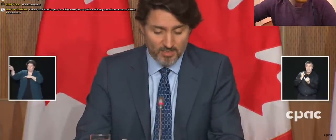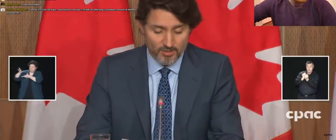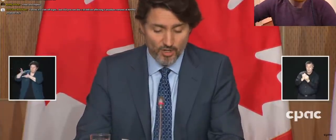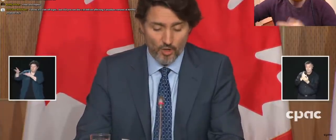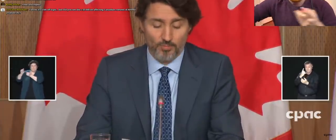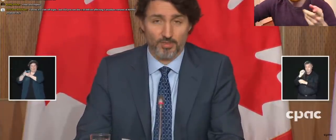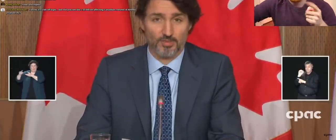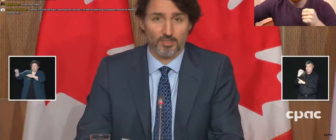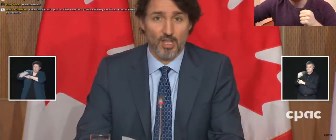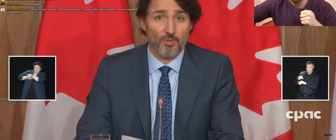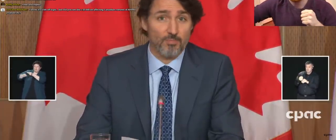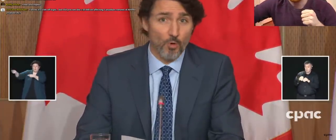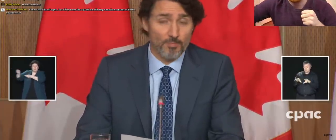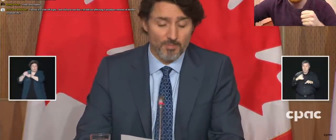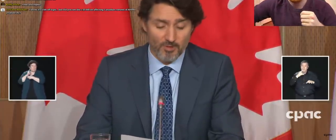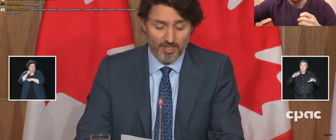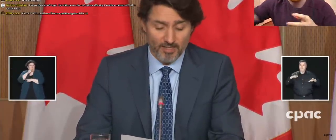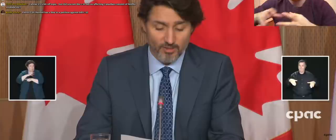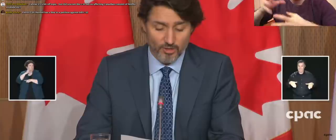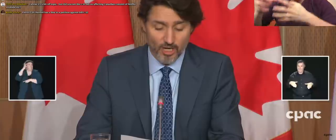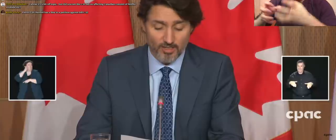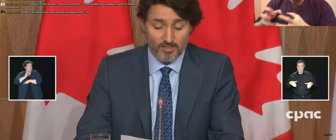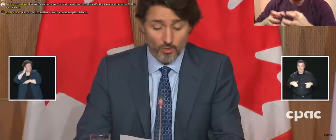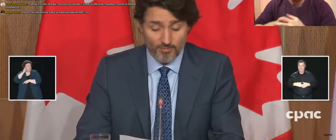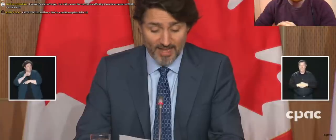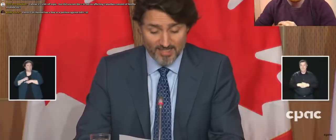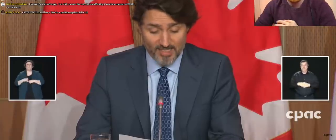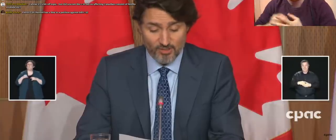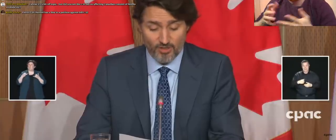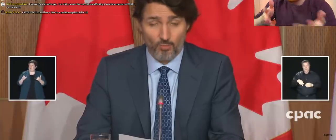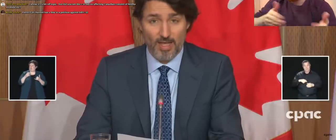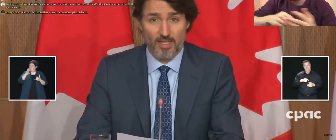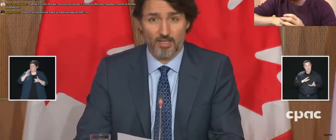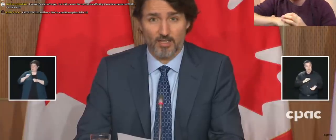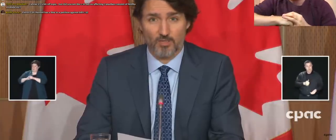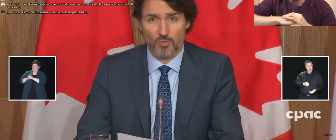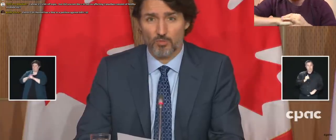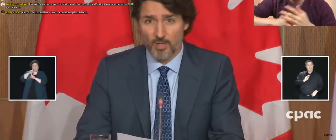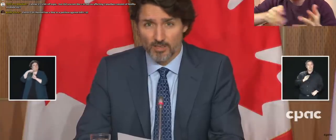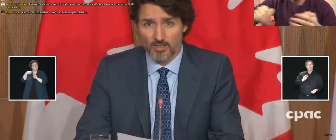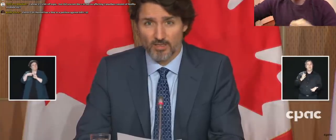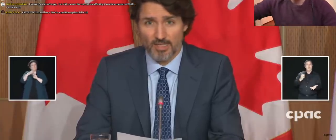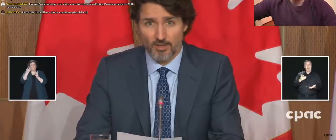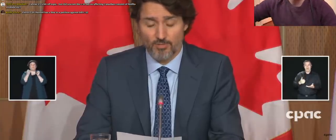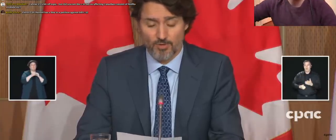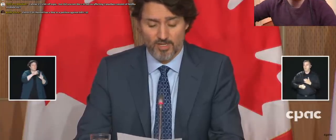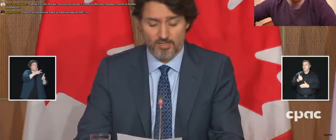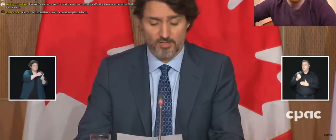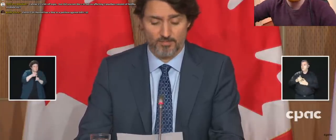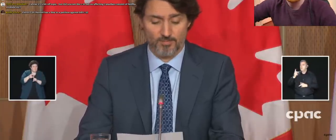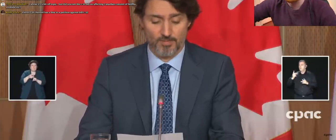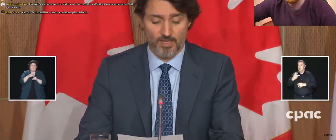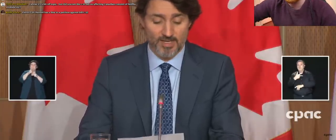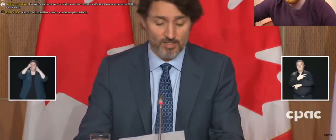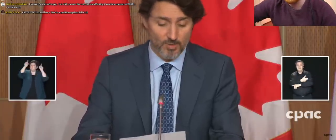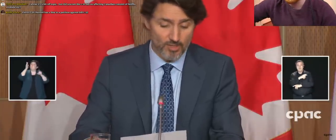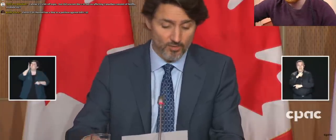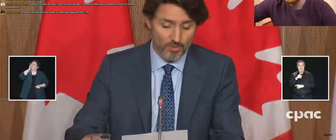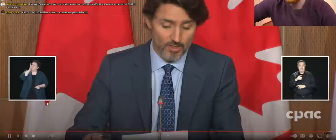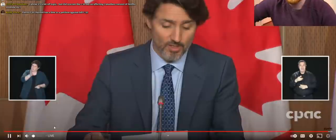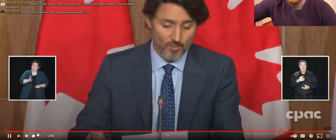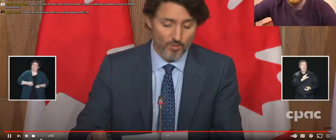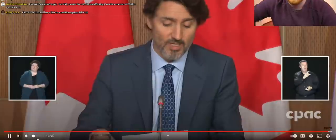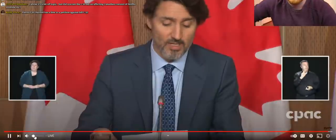there. Make sure to hop in the private Discord too, because I'm sort of shaping what's in the course around what people specifically want, so you can have some input on what's going on there